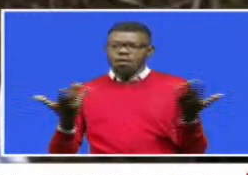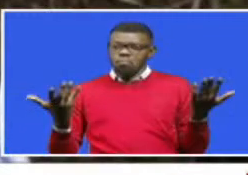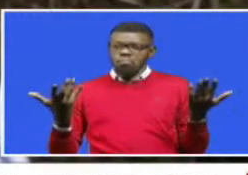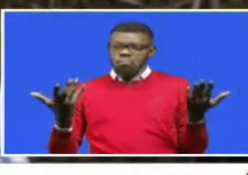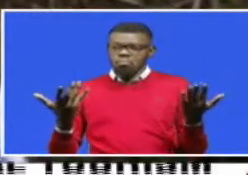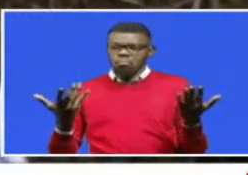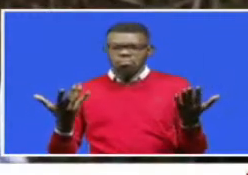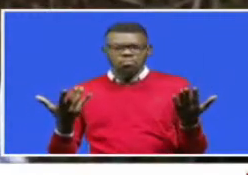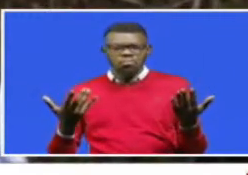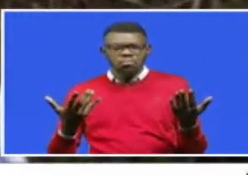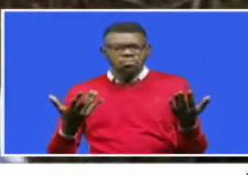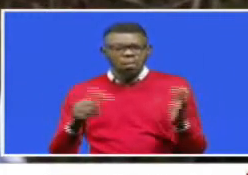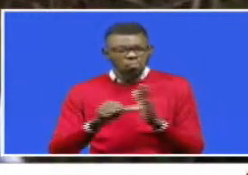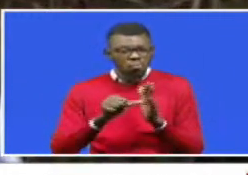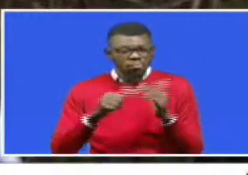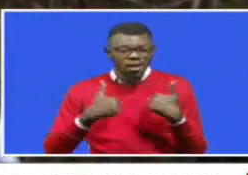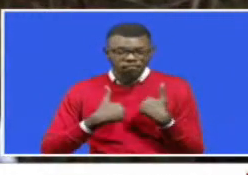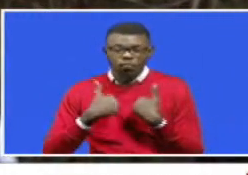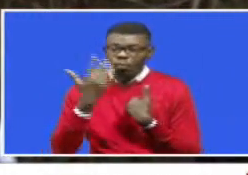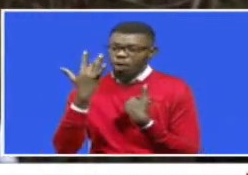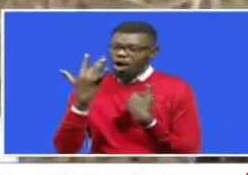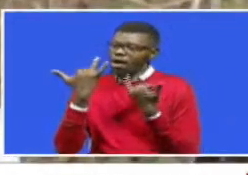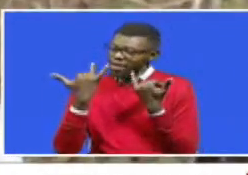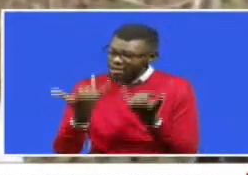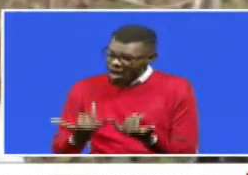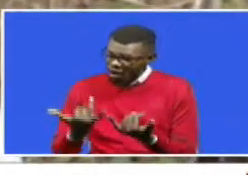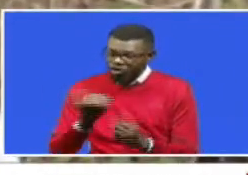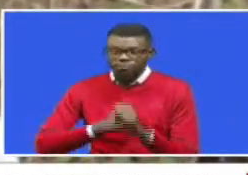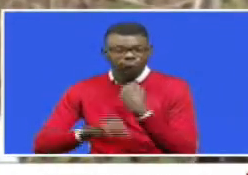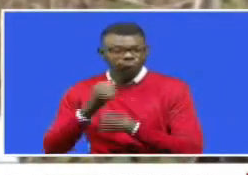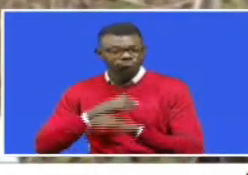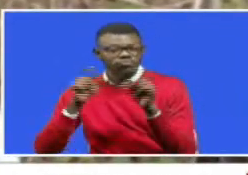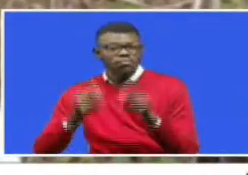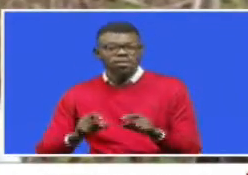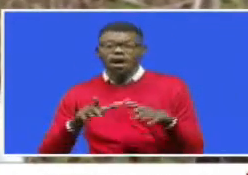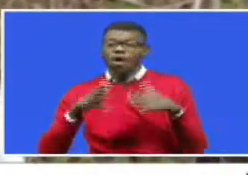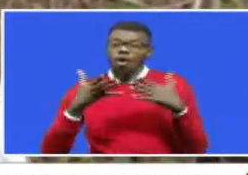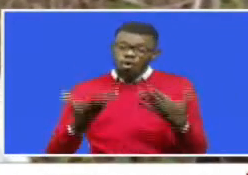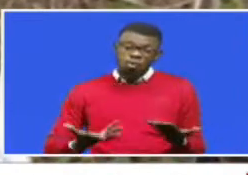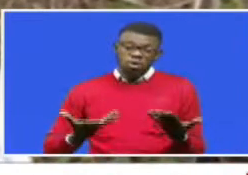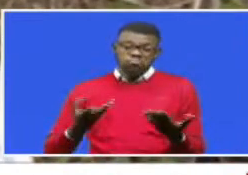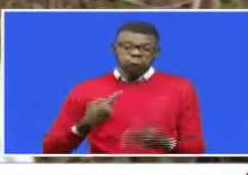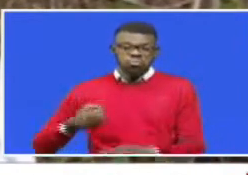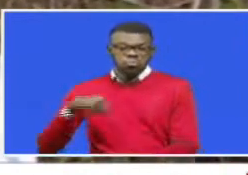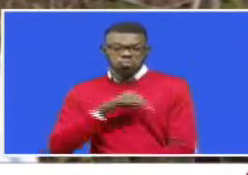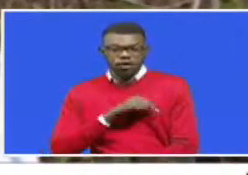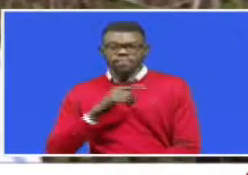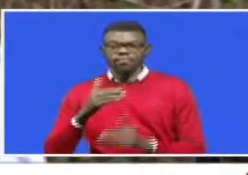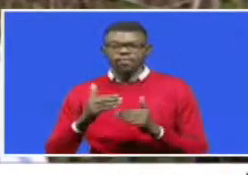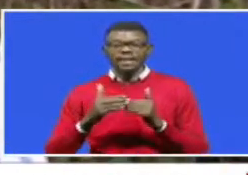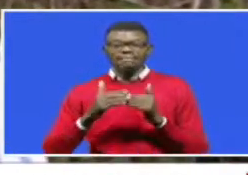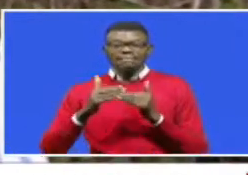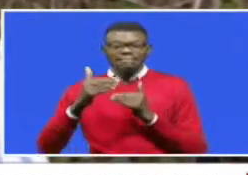the world because they now have to react. Otherwise, we will have next